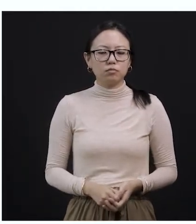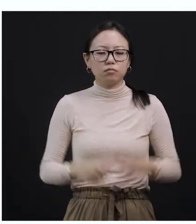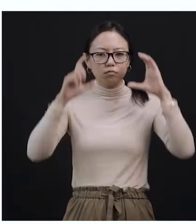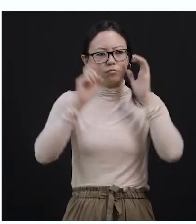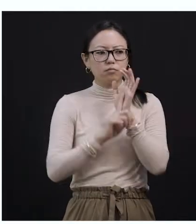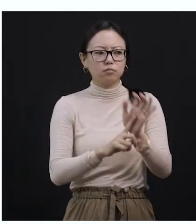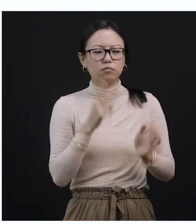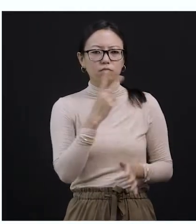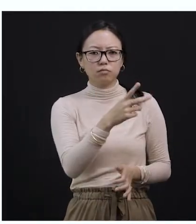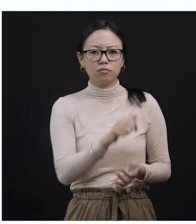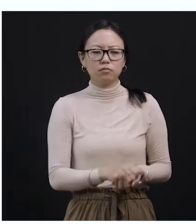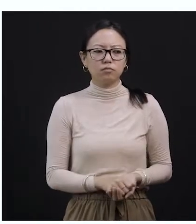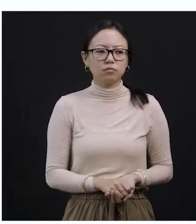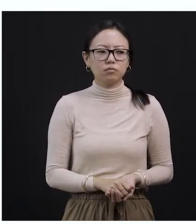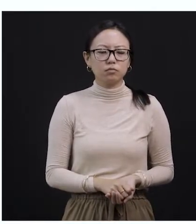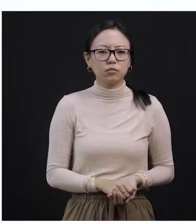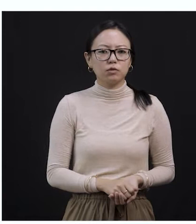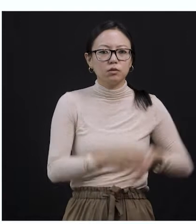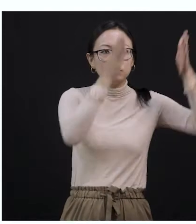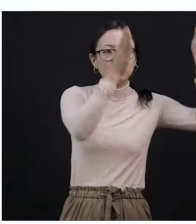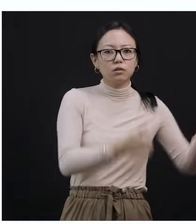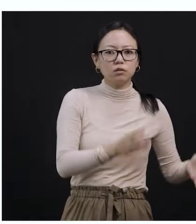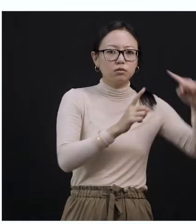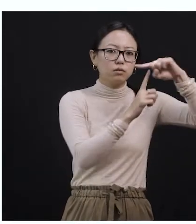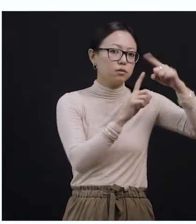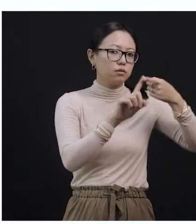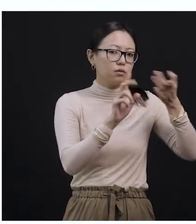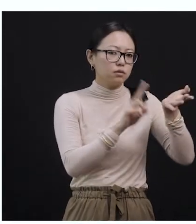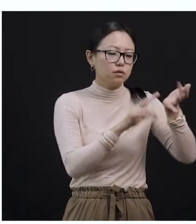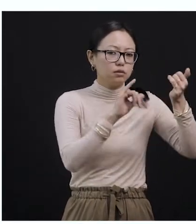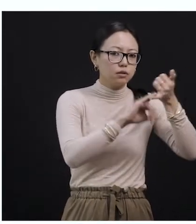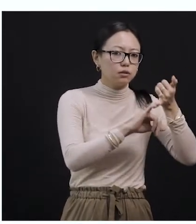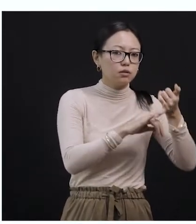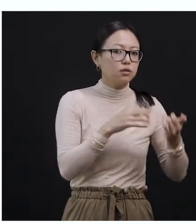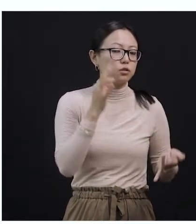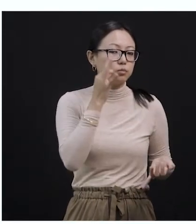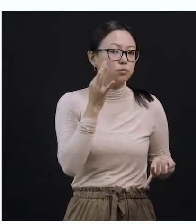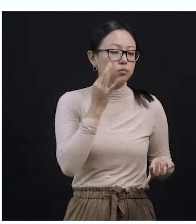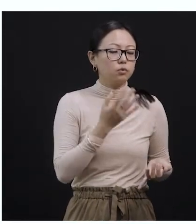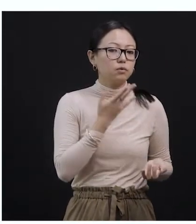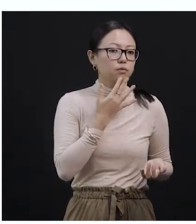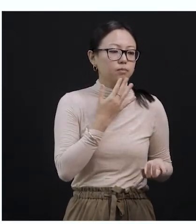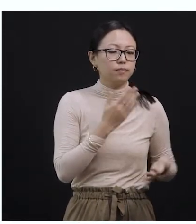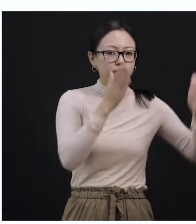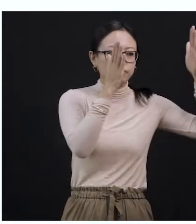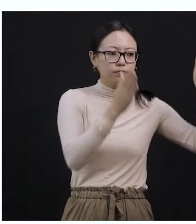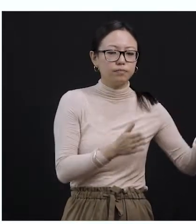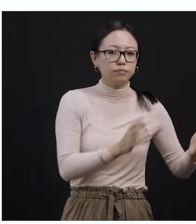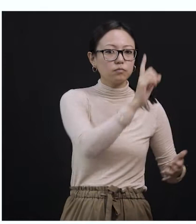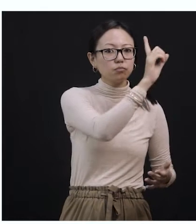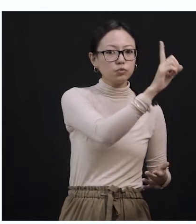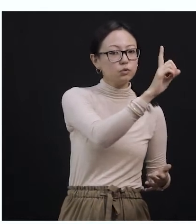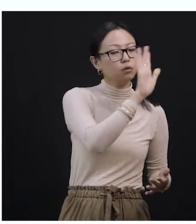a tens and ones written. So for tens, we have one blue strip. So this one blue strip